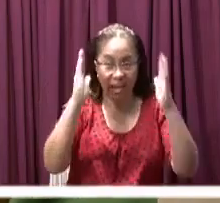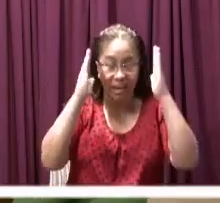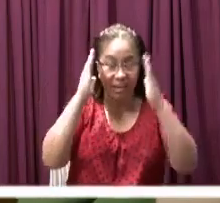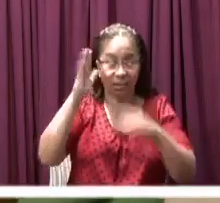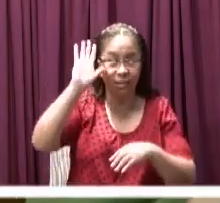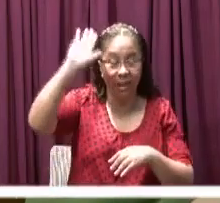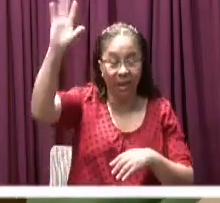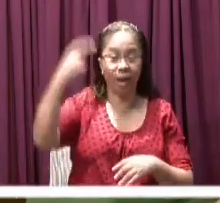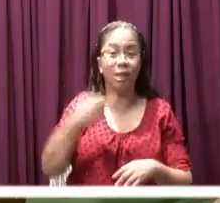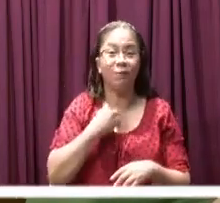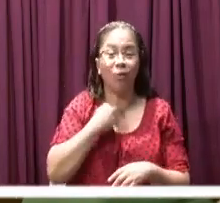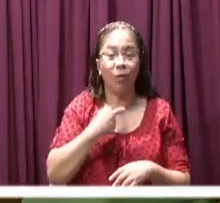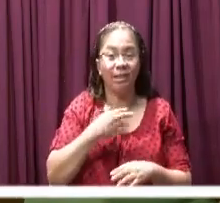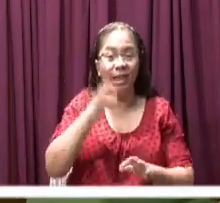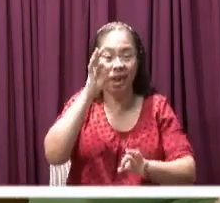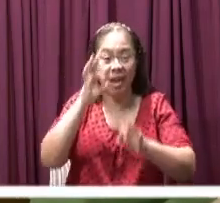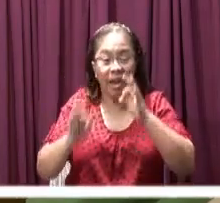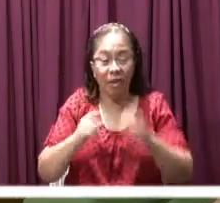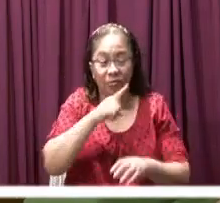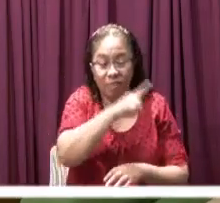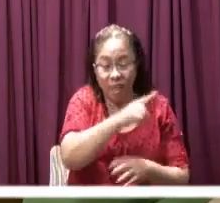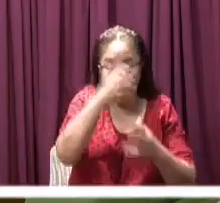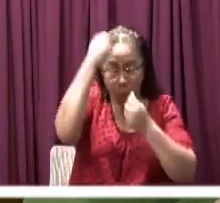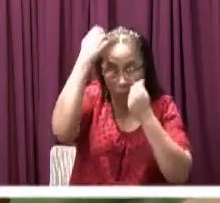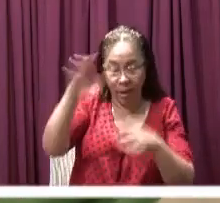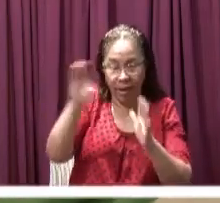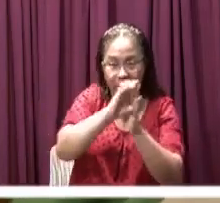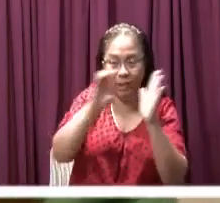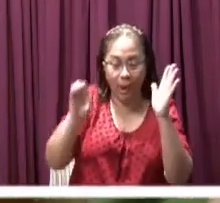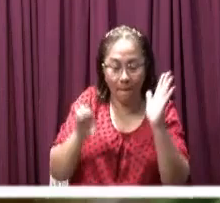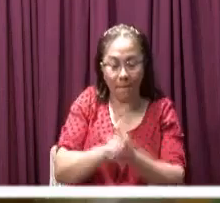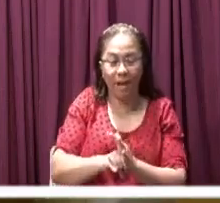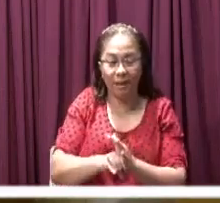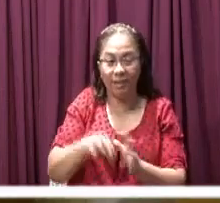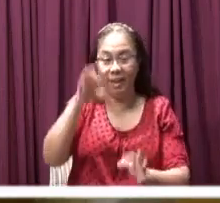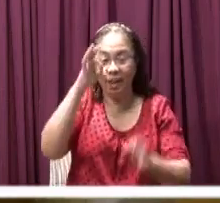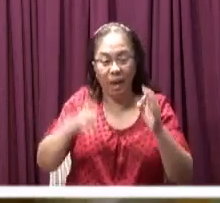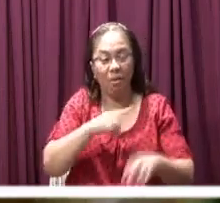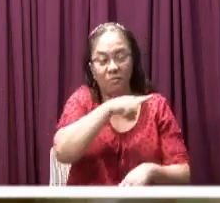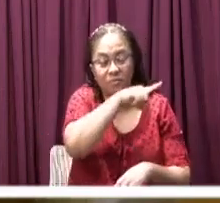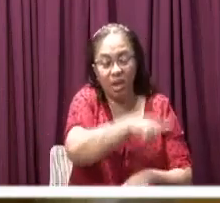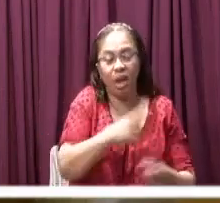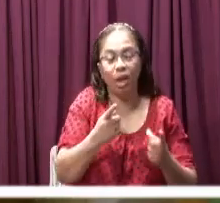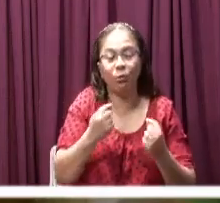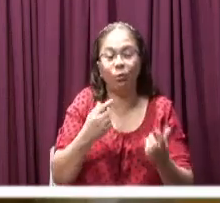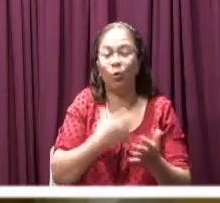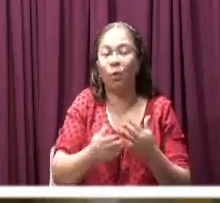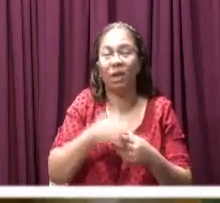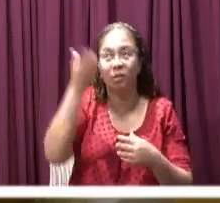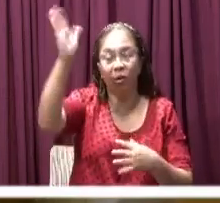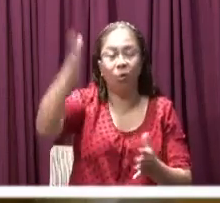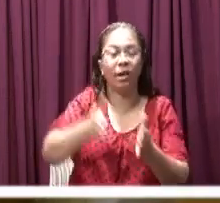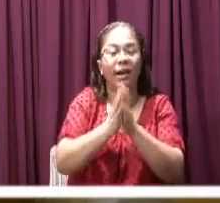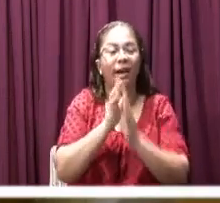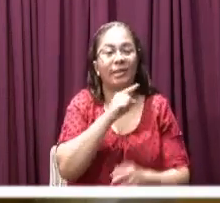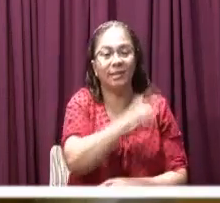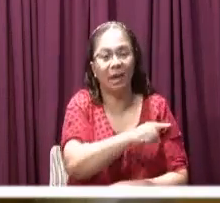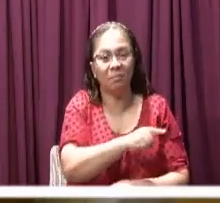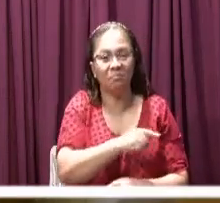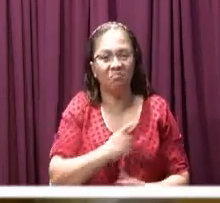if only you would fulfill my commands, if only you would do what I would ask you to do, then you will be.